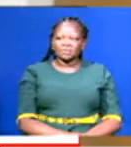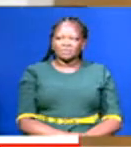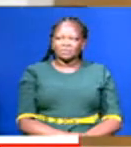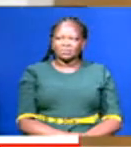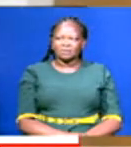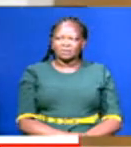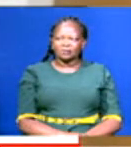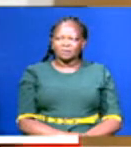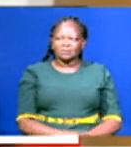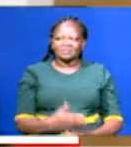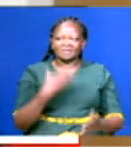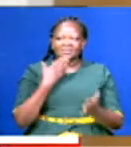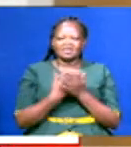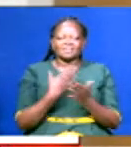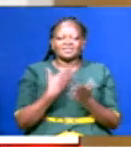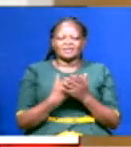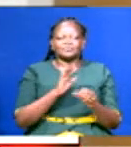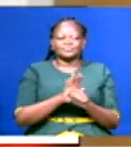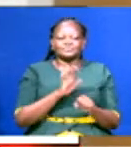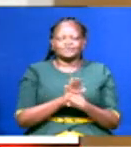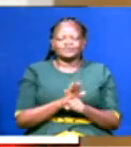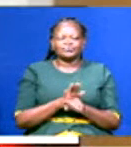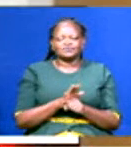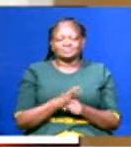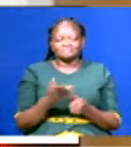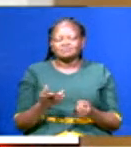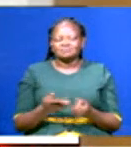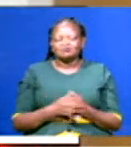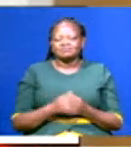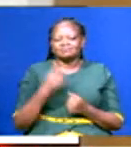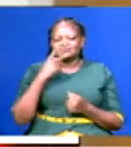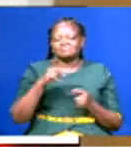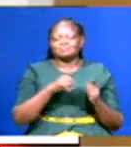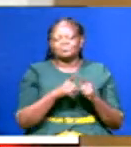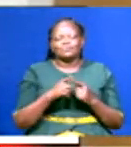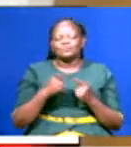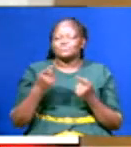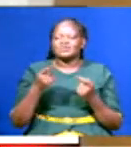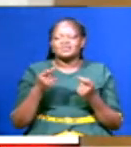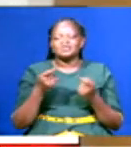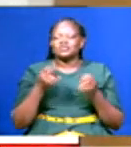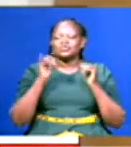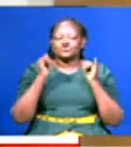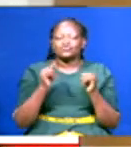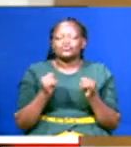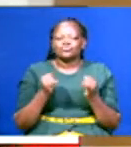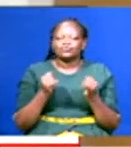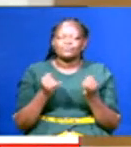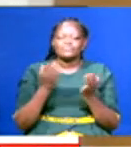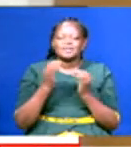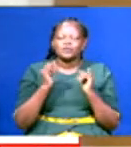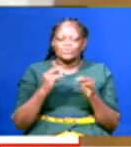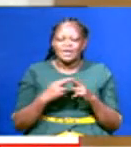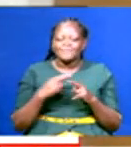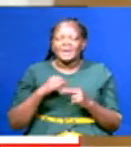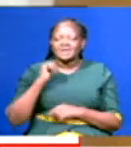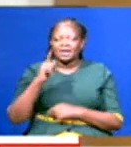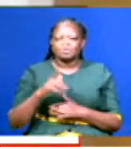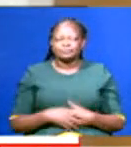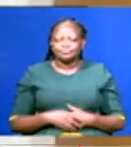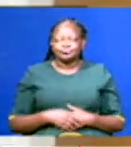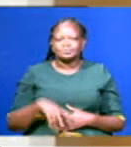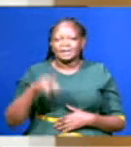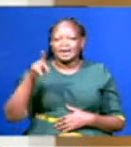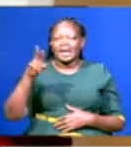Well, thank you for joining us as we bring you up to date with the latest in the world of business. My name is Wairu Mujenga. The Kenya Revenue